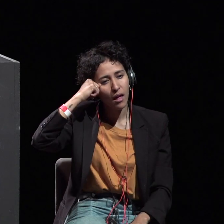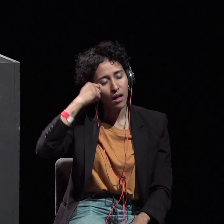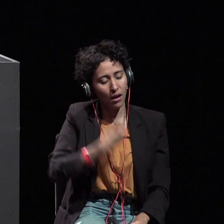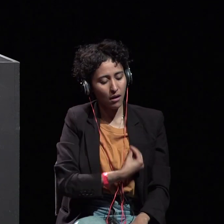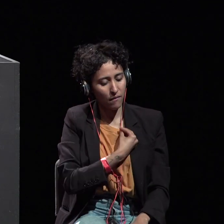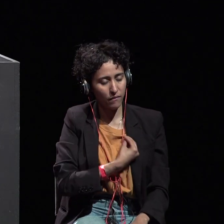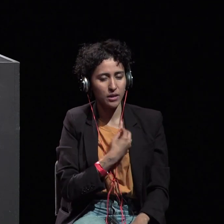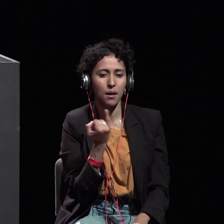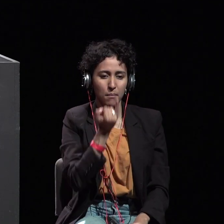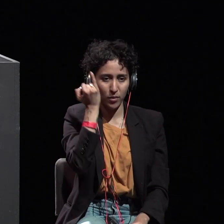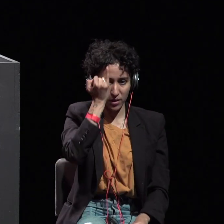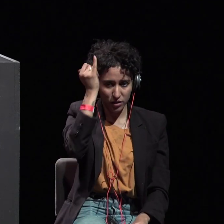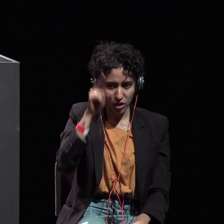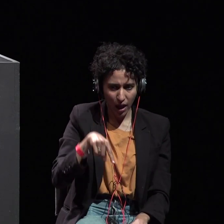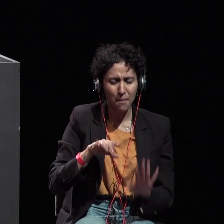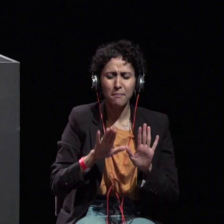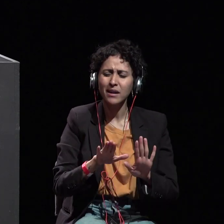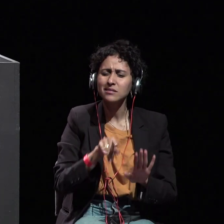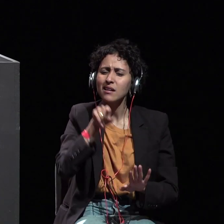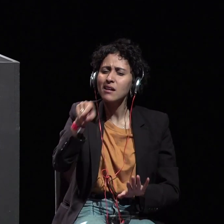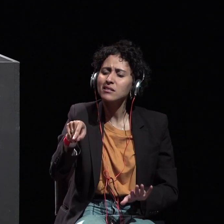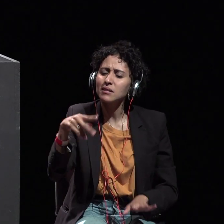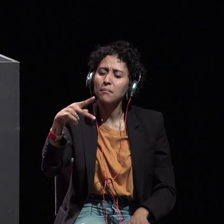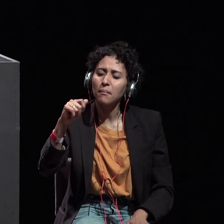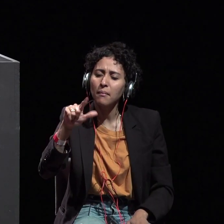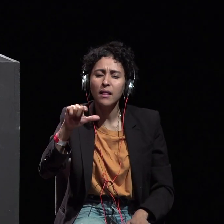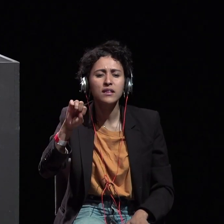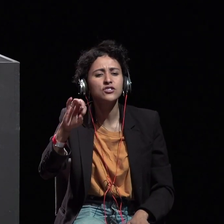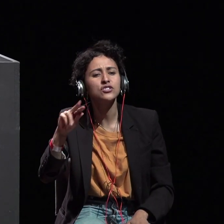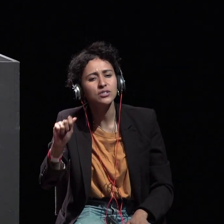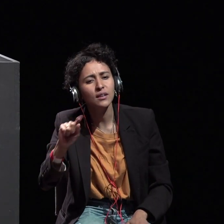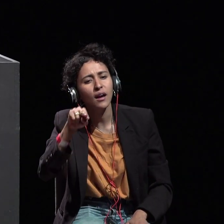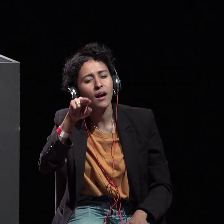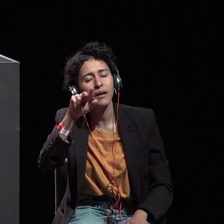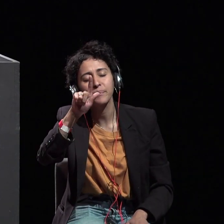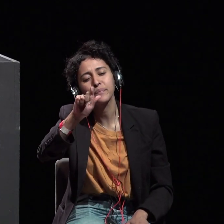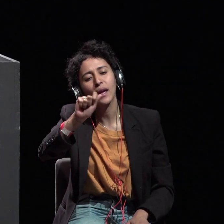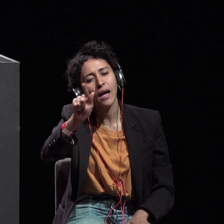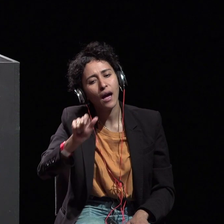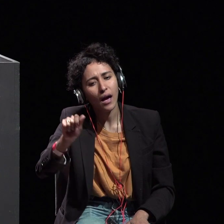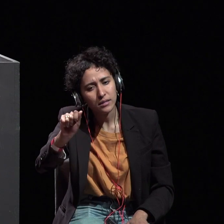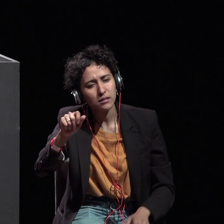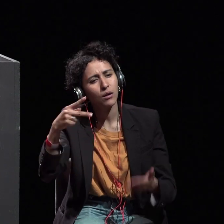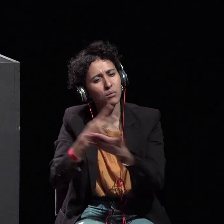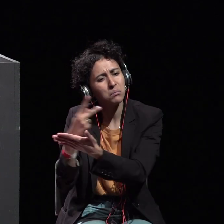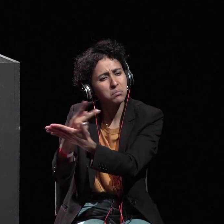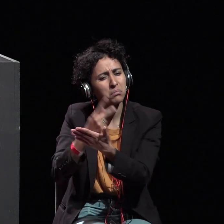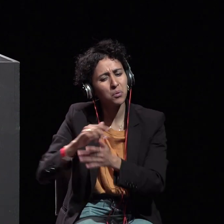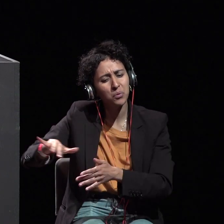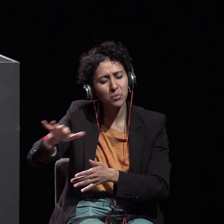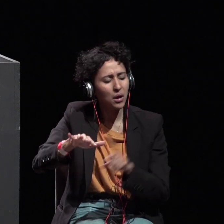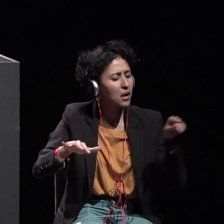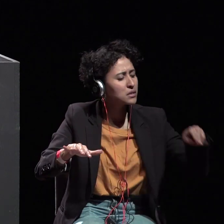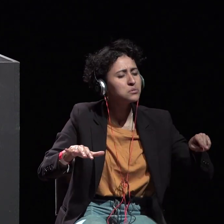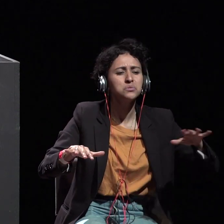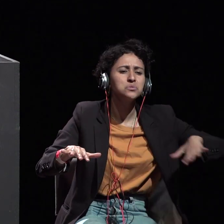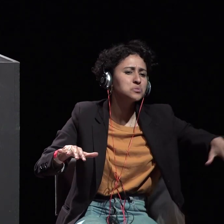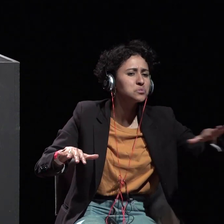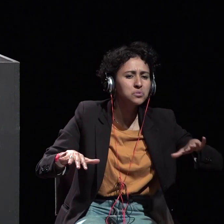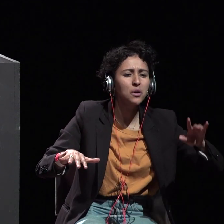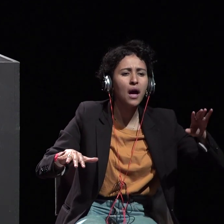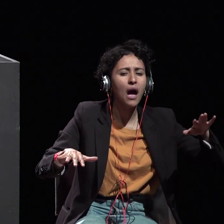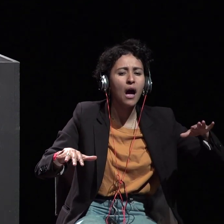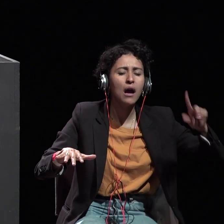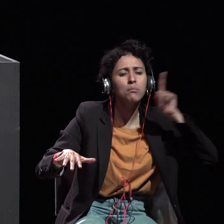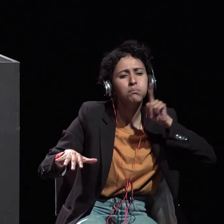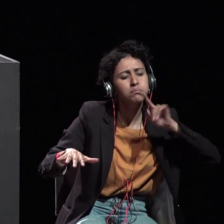what's happening in Gaza and Palestine and what's happening in Ferguson in the US is the use of state violence against colonized peoples. This